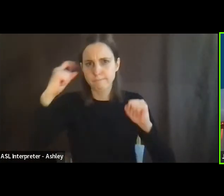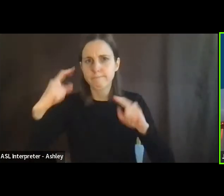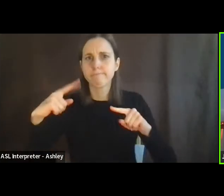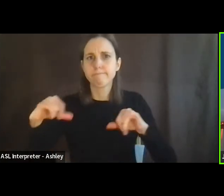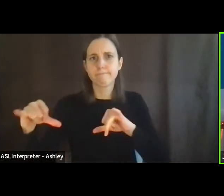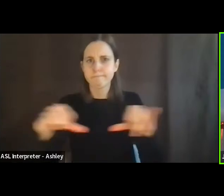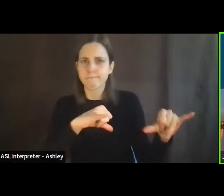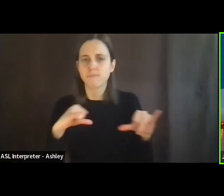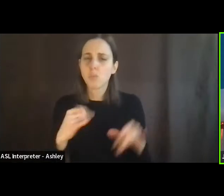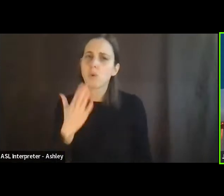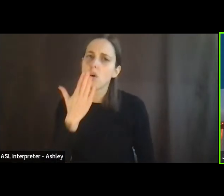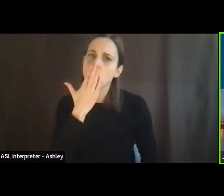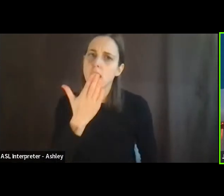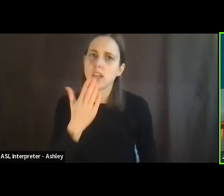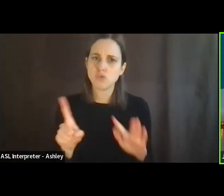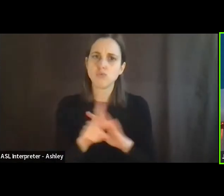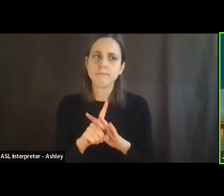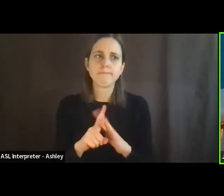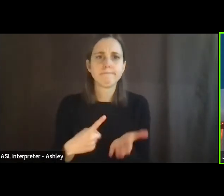it back up, though.